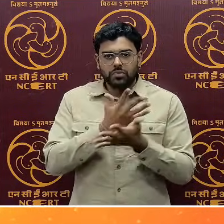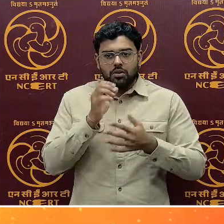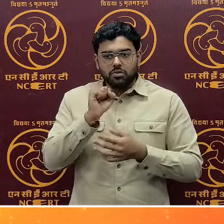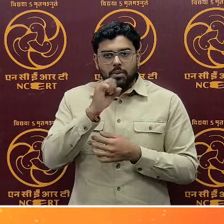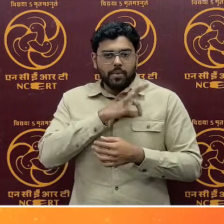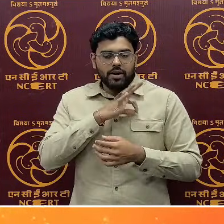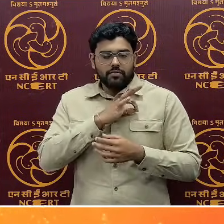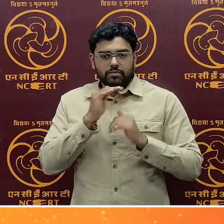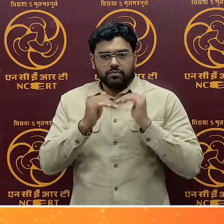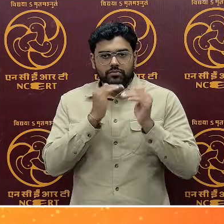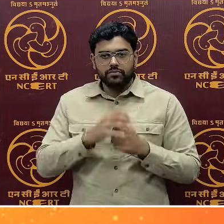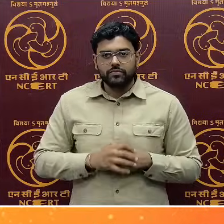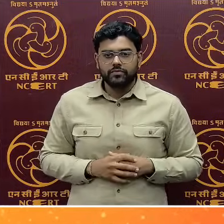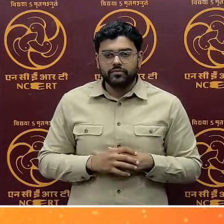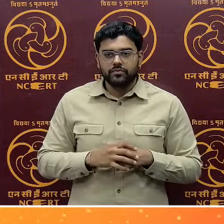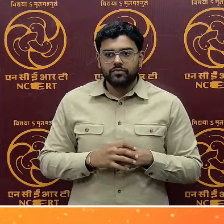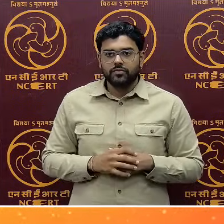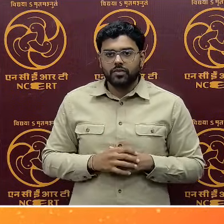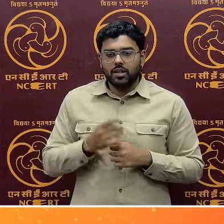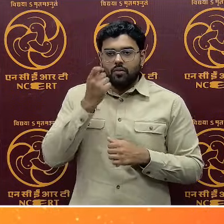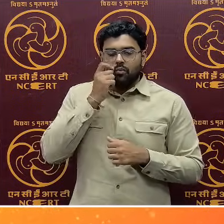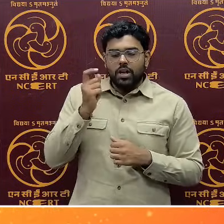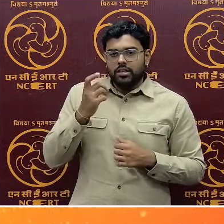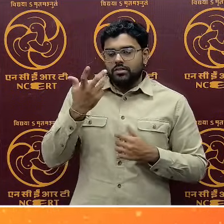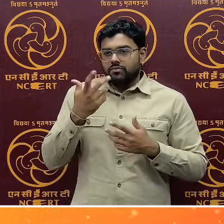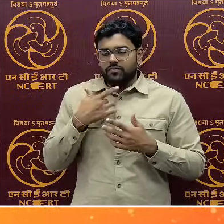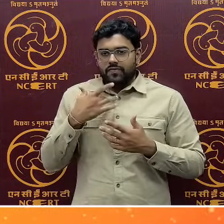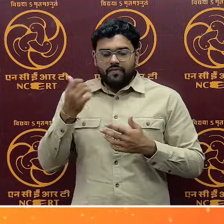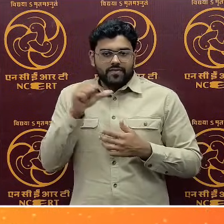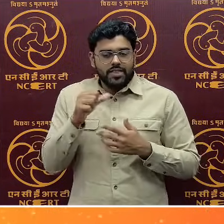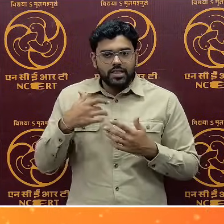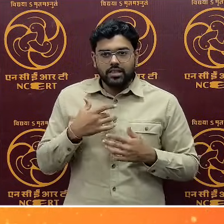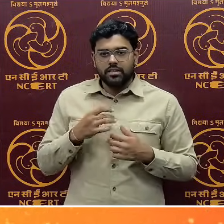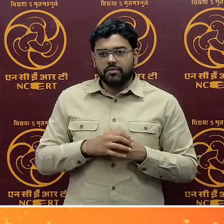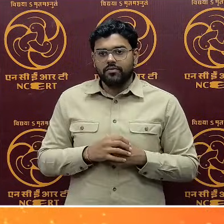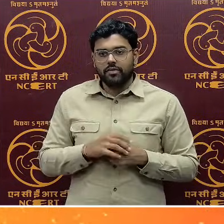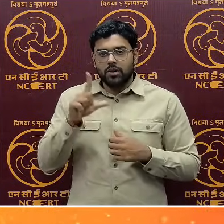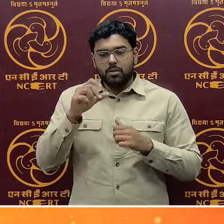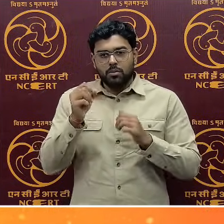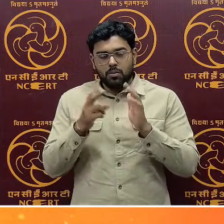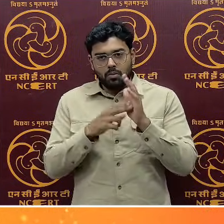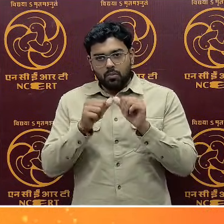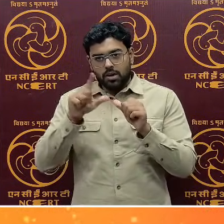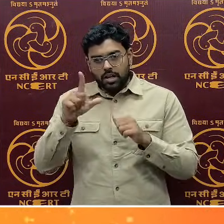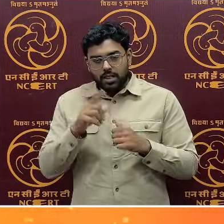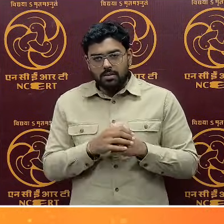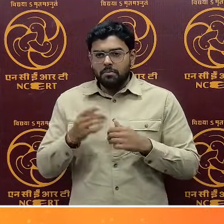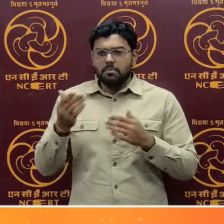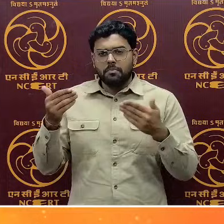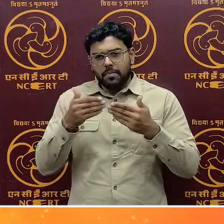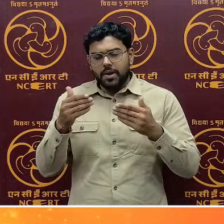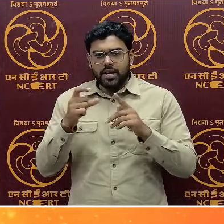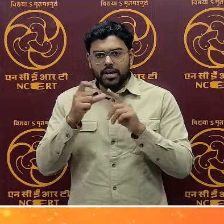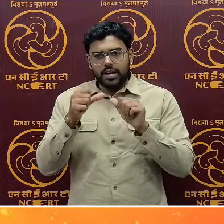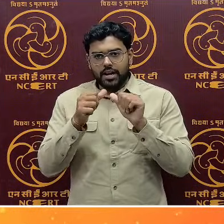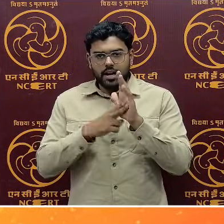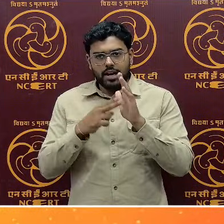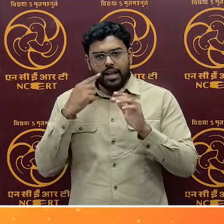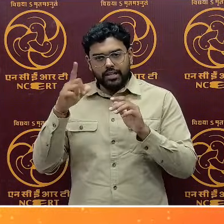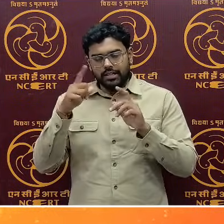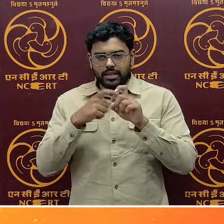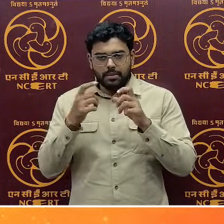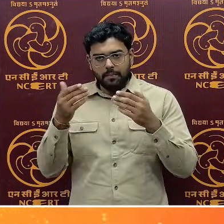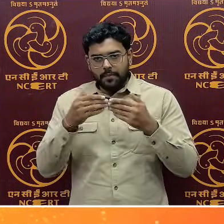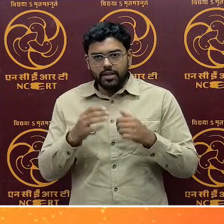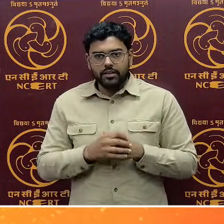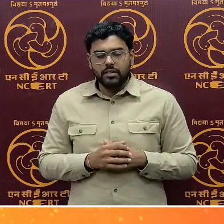benefit. His father filled in the facts. Nolan and Davenport had met, Chief Brown said.